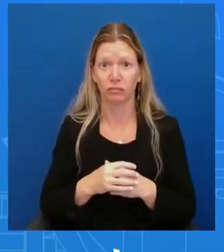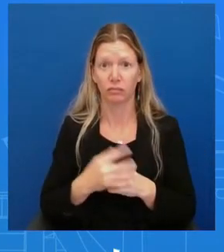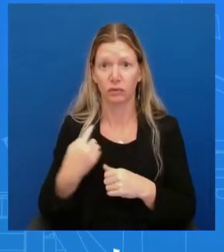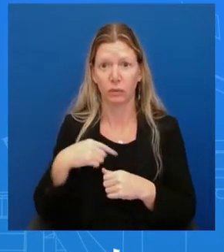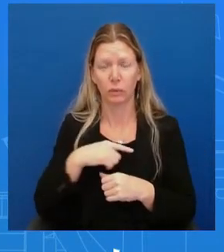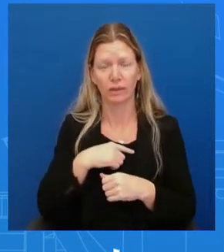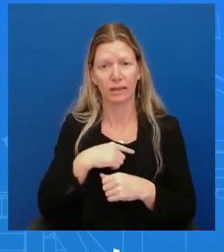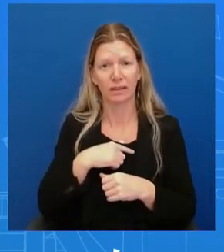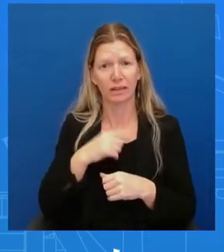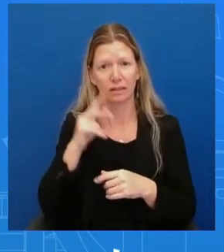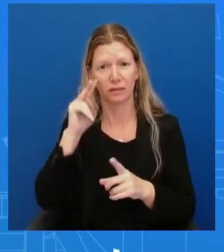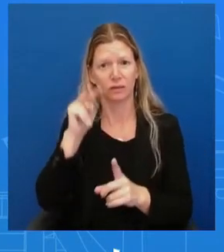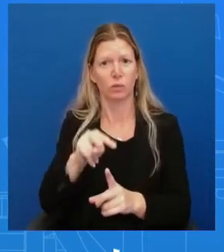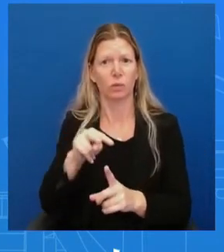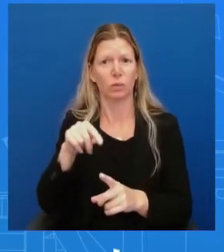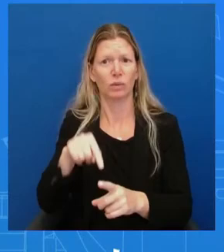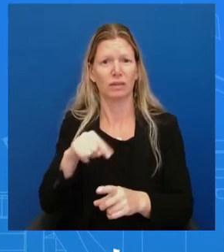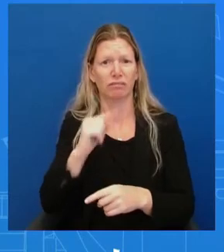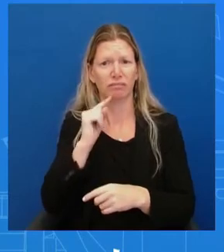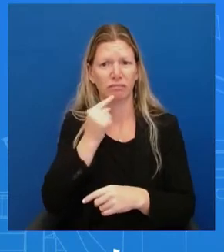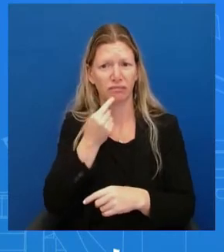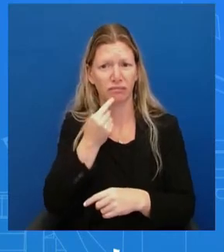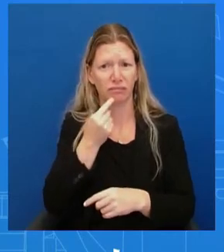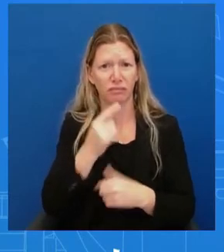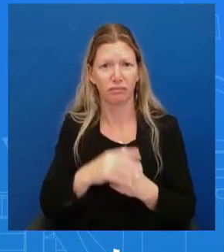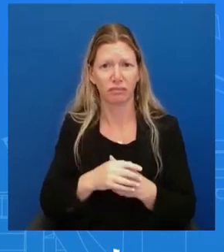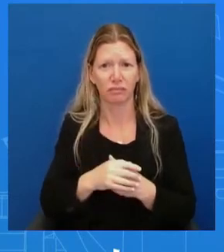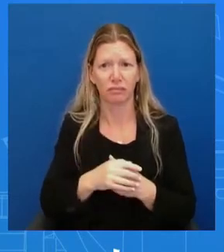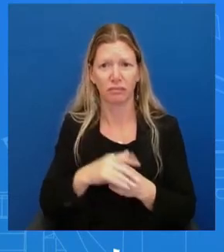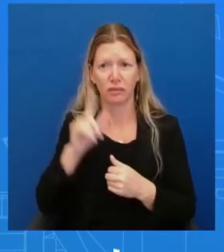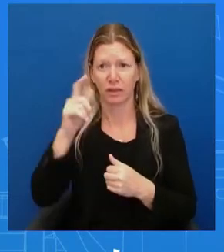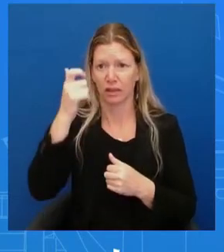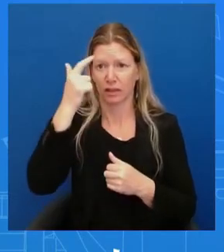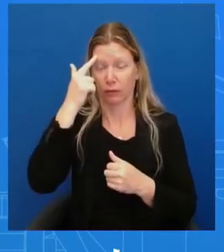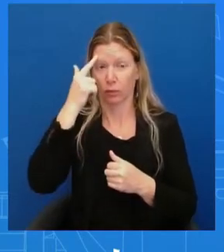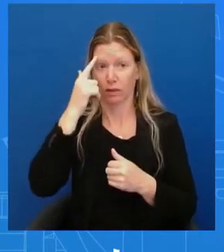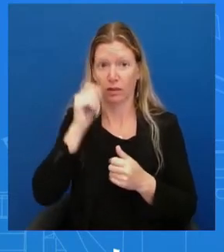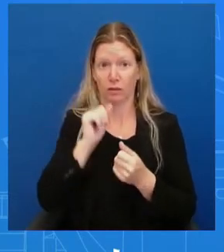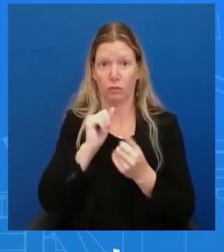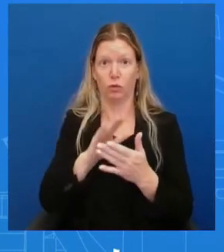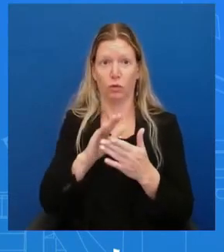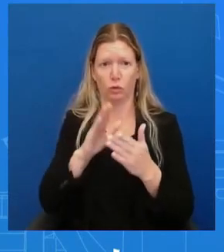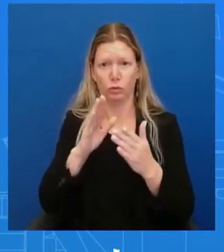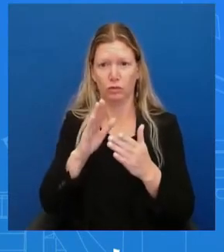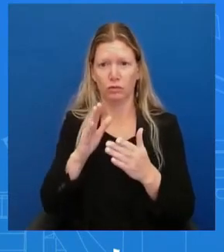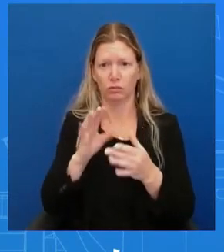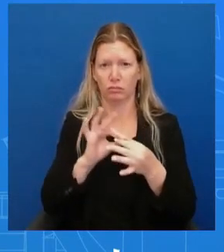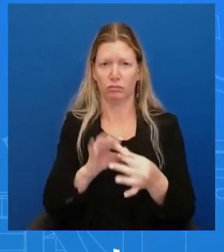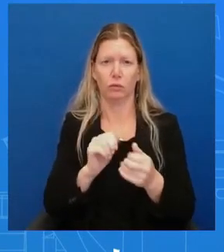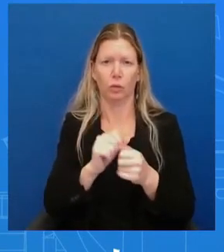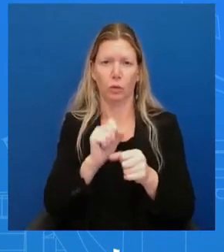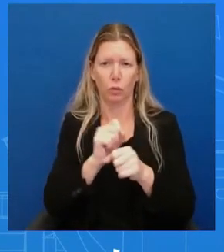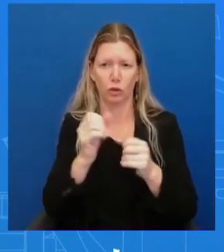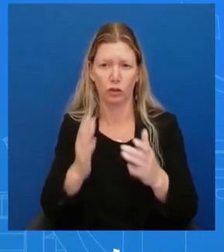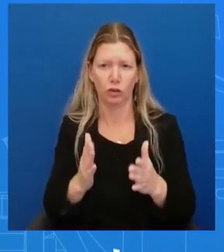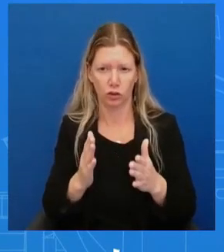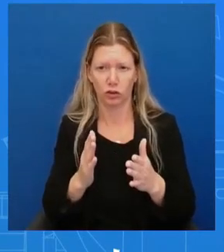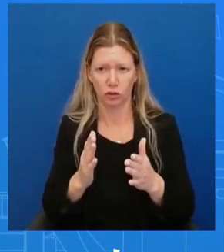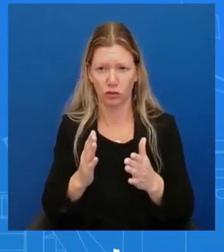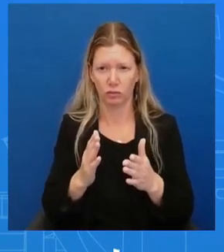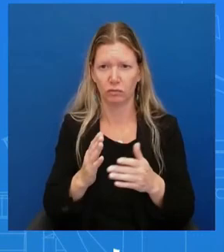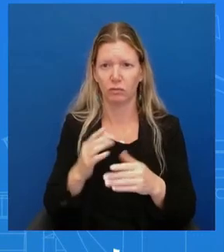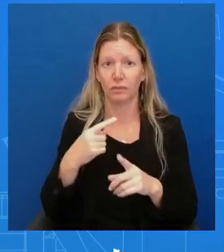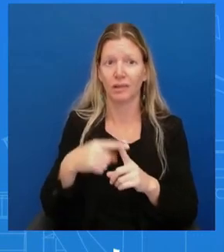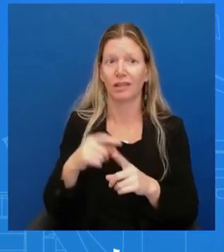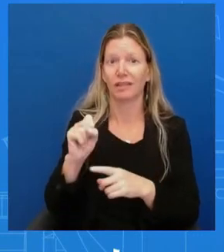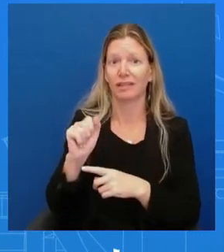approach, and so Department of Labor has had meetings with stakeholders, as I said at the top, and looking into this and trying to figure out how we can